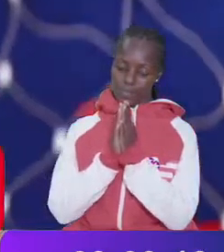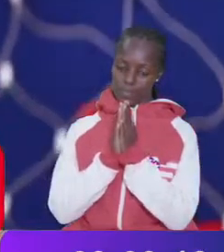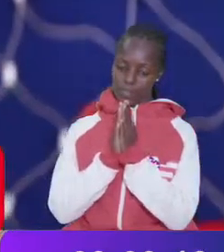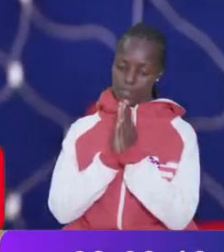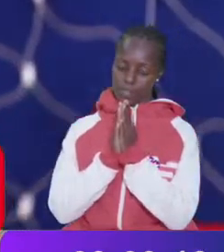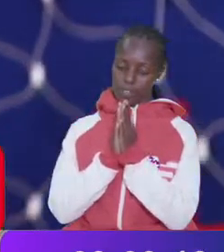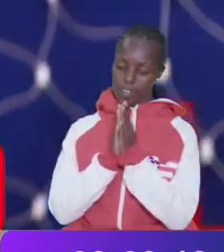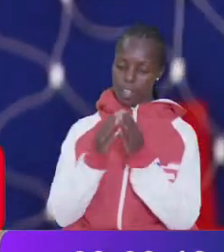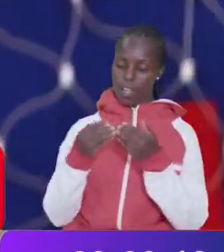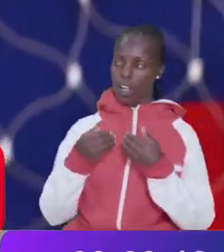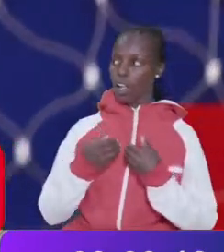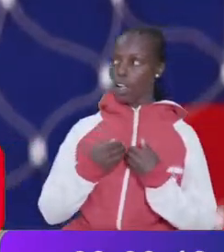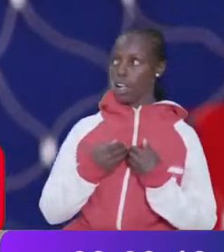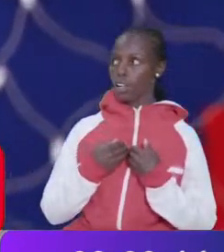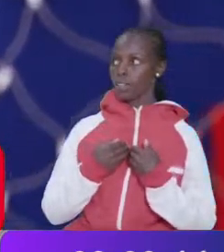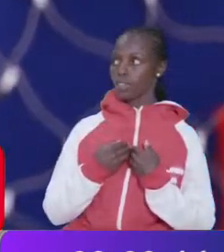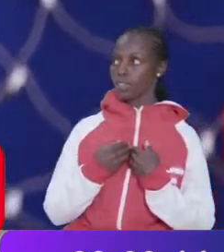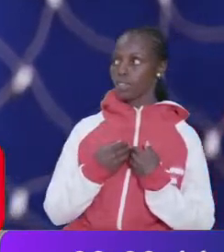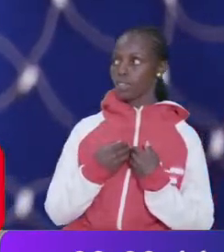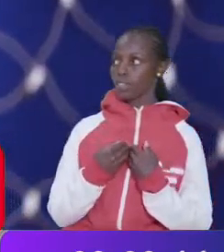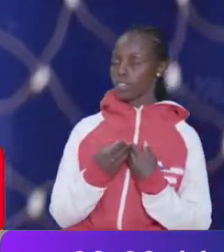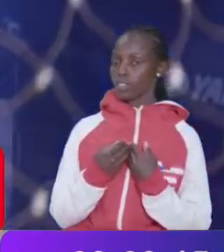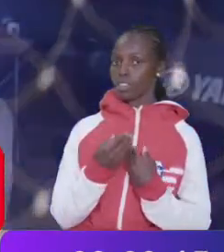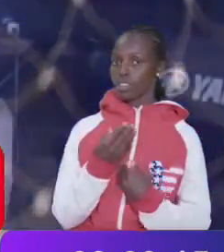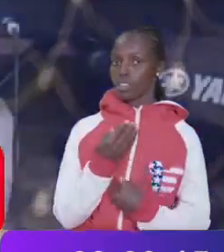say thank you to the Lord.